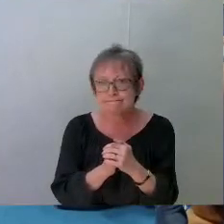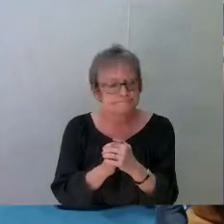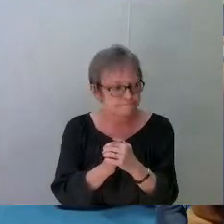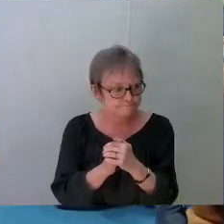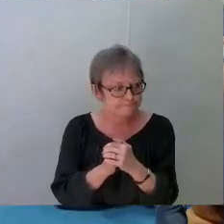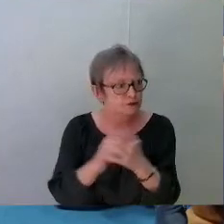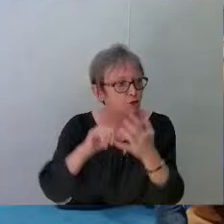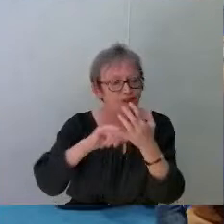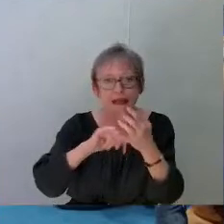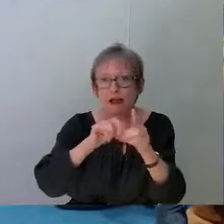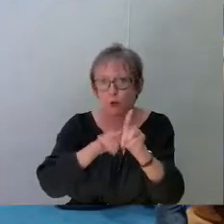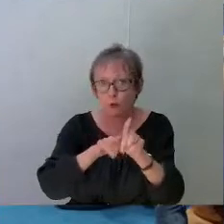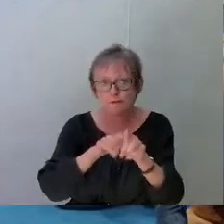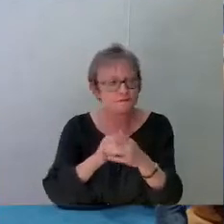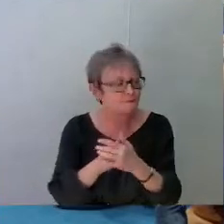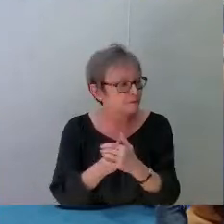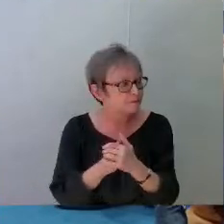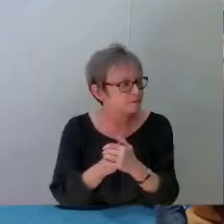Sophia Yule.